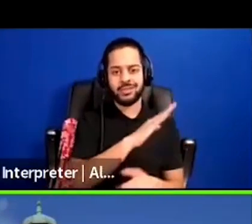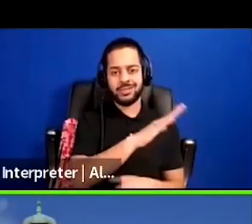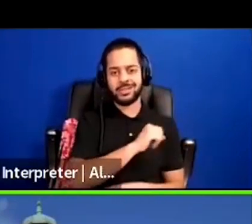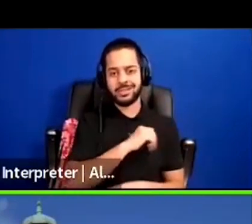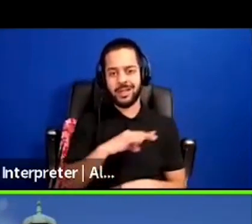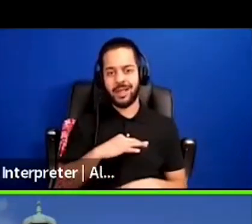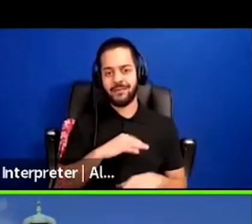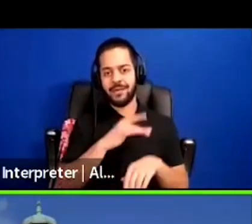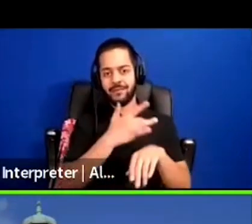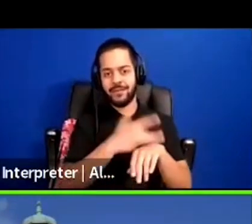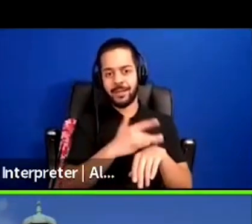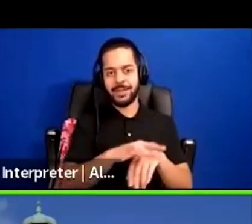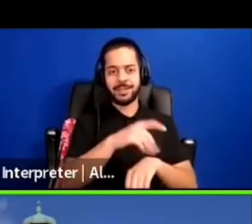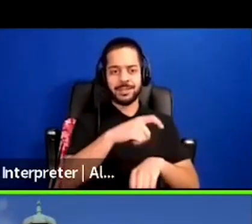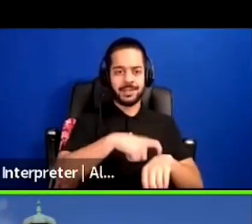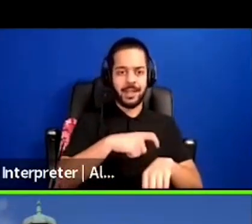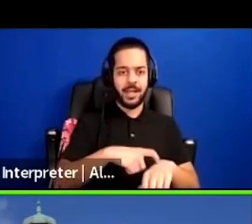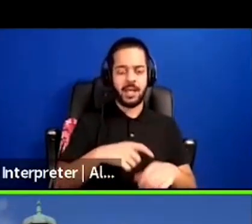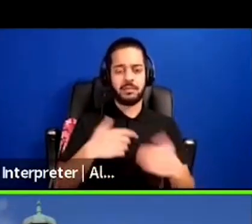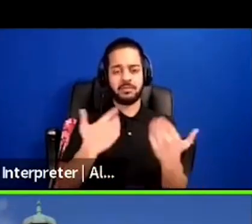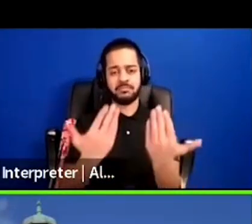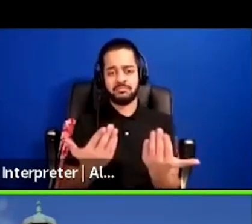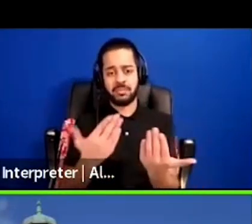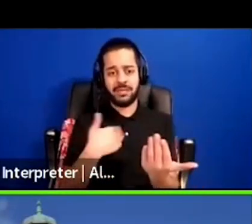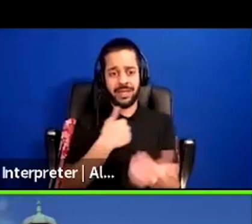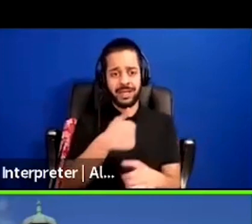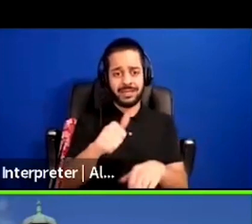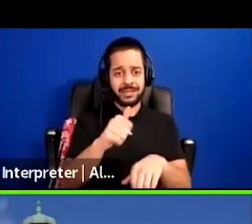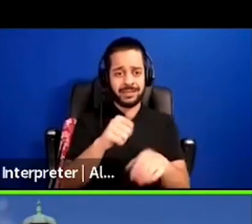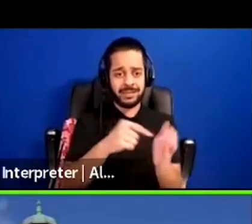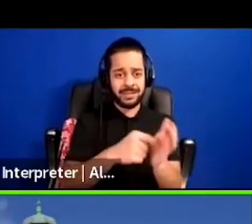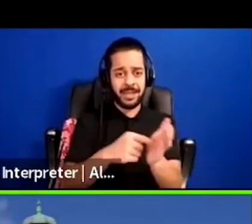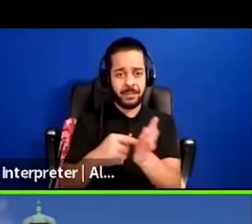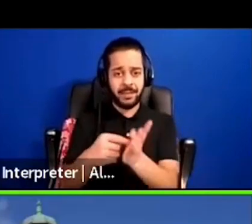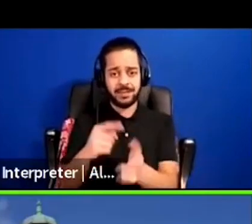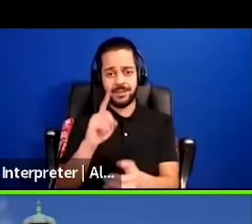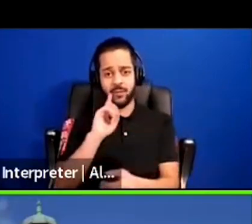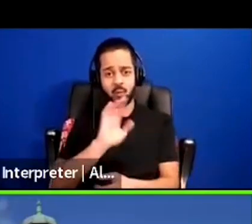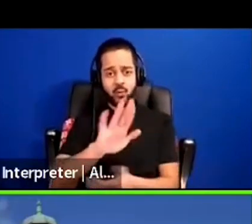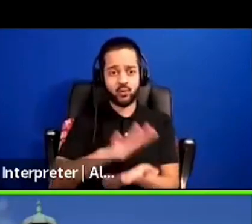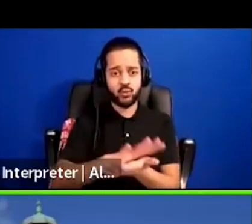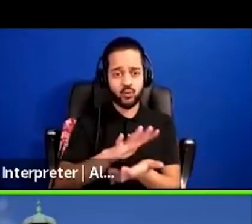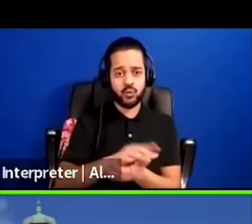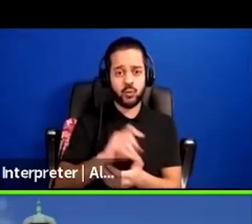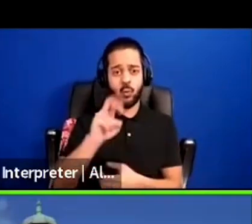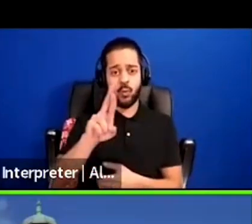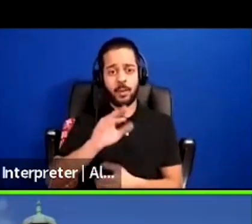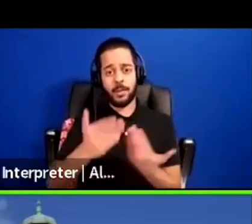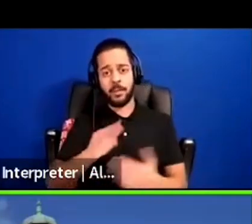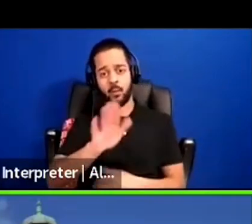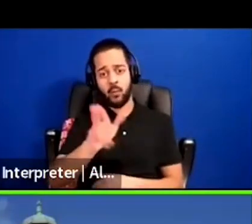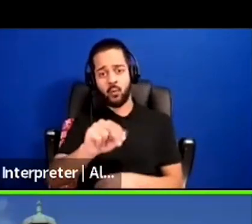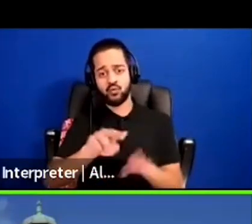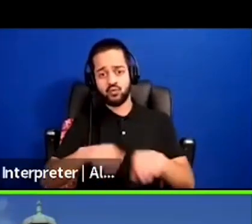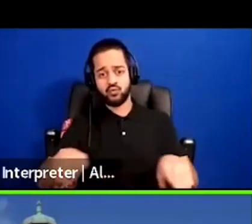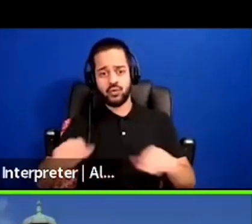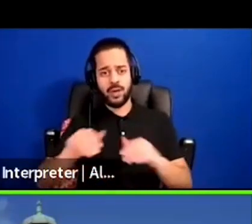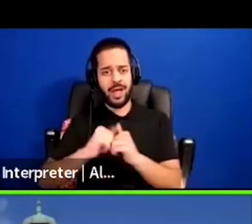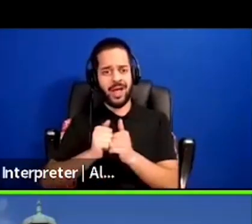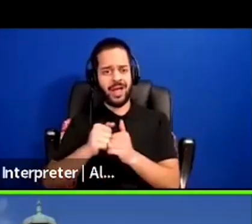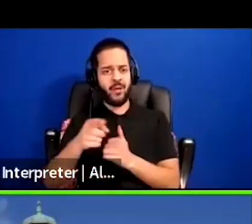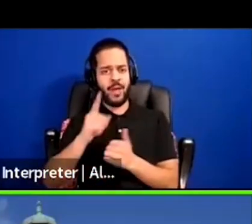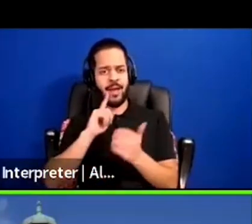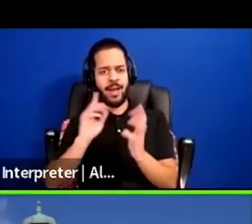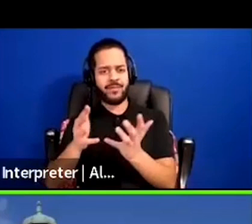anyone have an example of how their particular district or maybe with their own child, how that conversation has gone and how the school has navigated